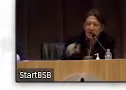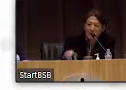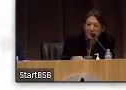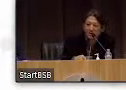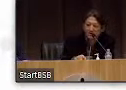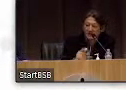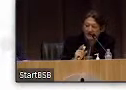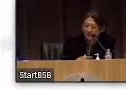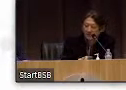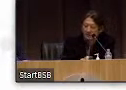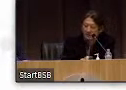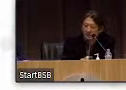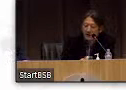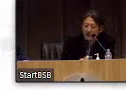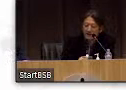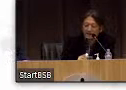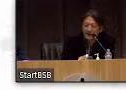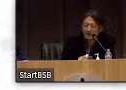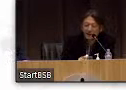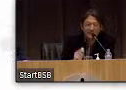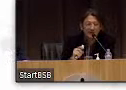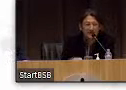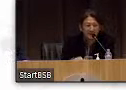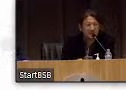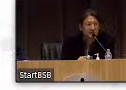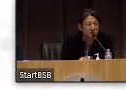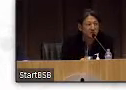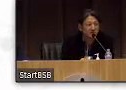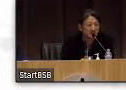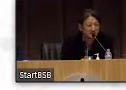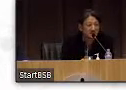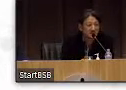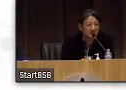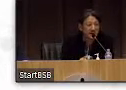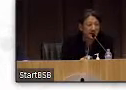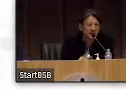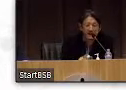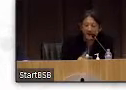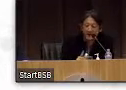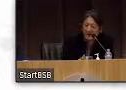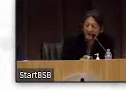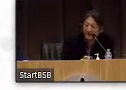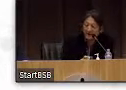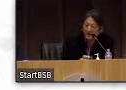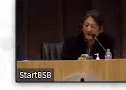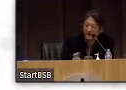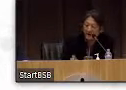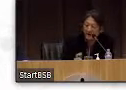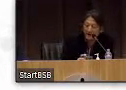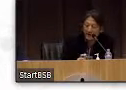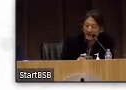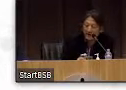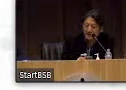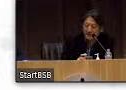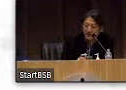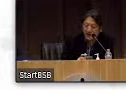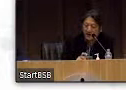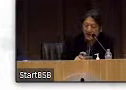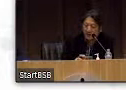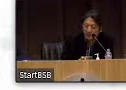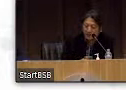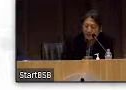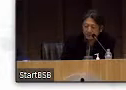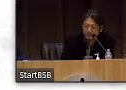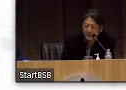a relationship with the municipality in which every day at 6 and we until today we have